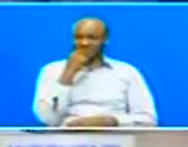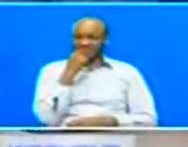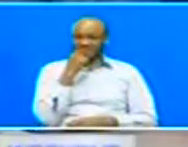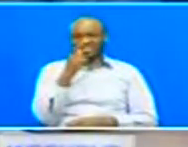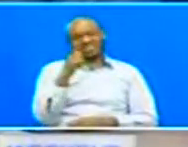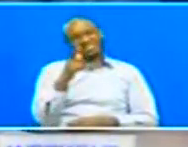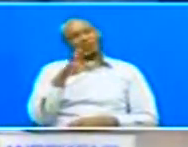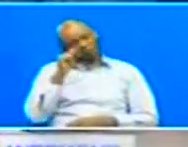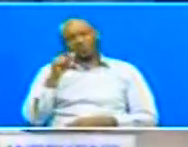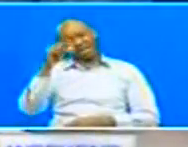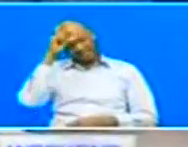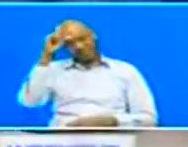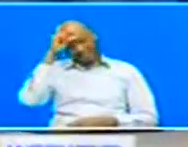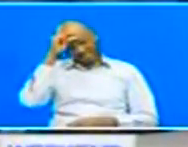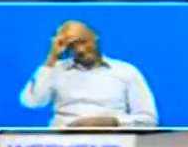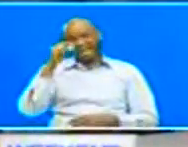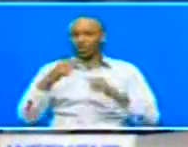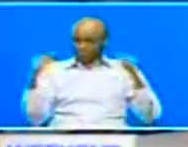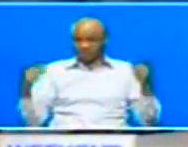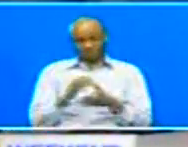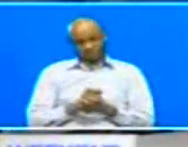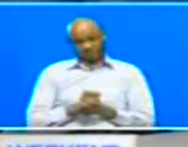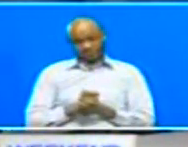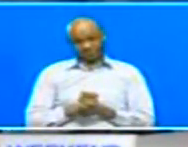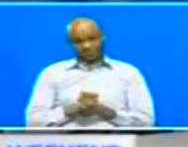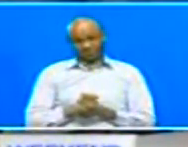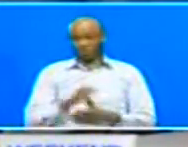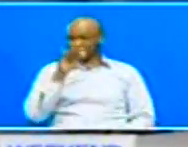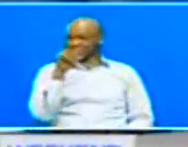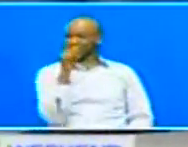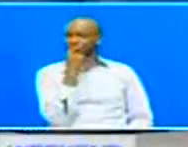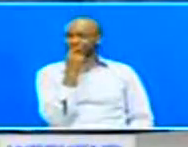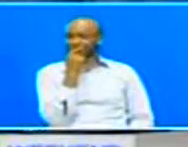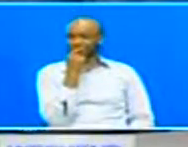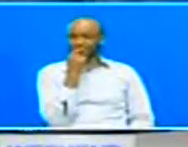lazy from the government and the opposition. Wait.